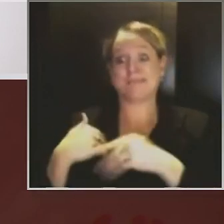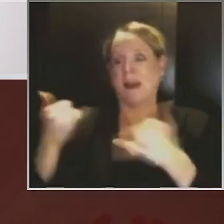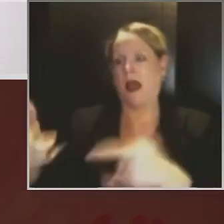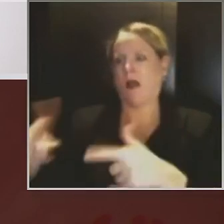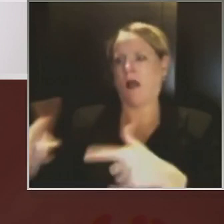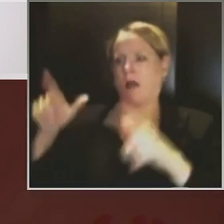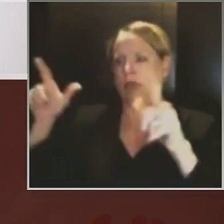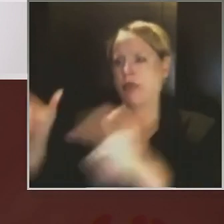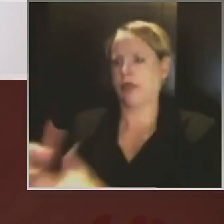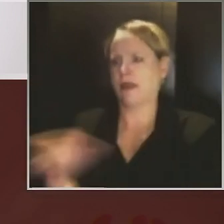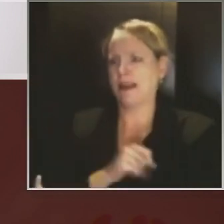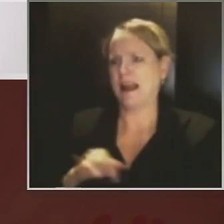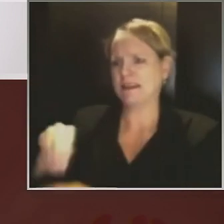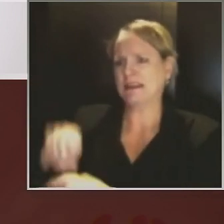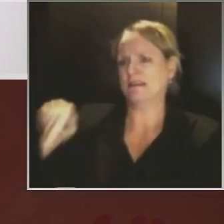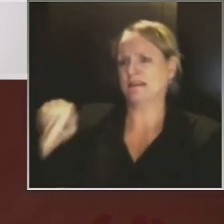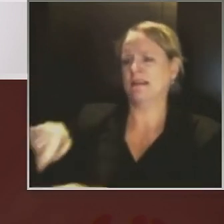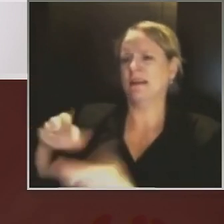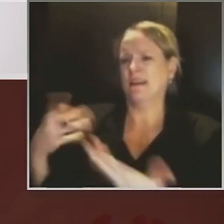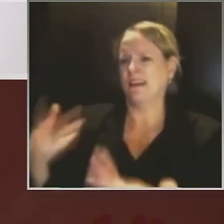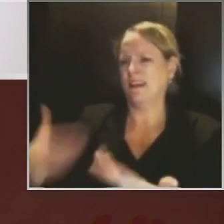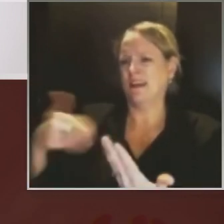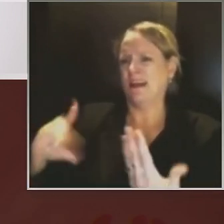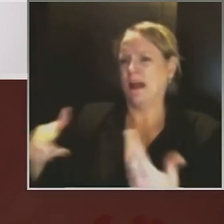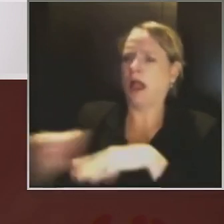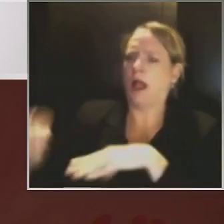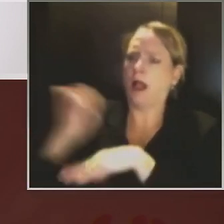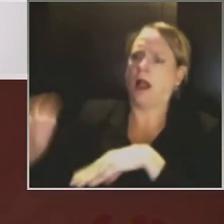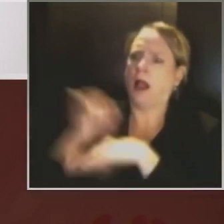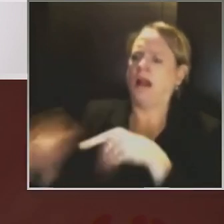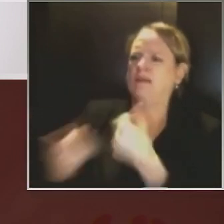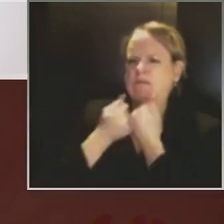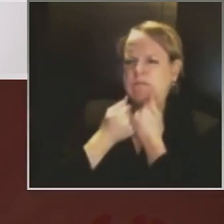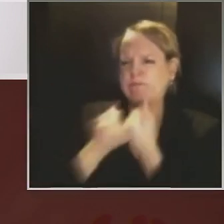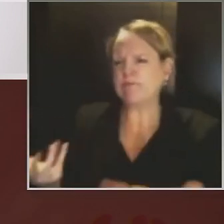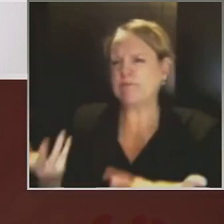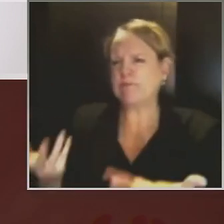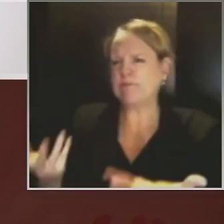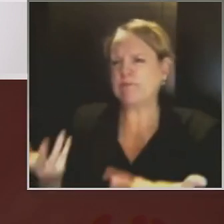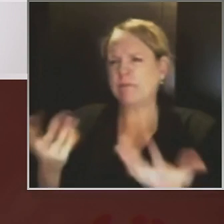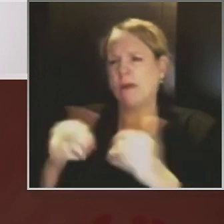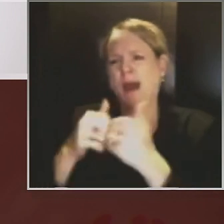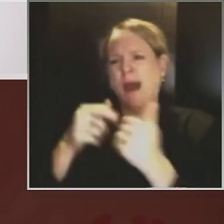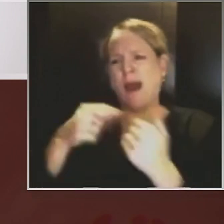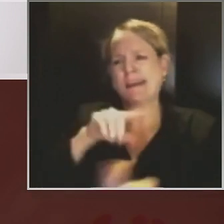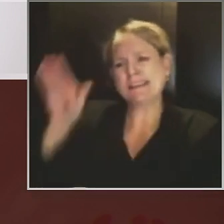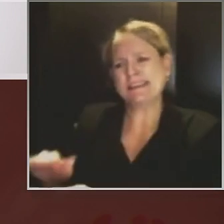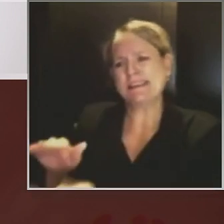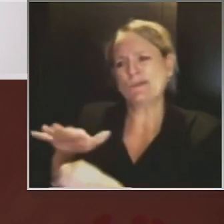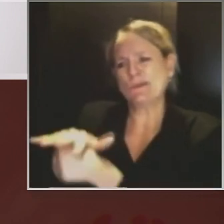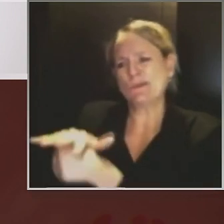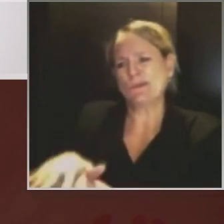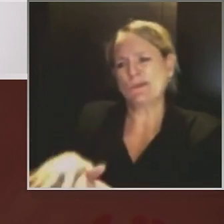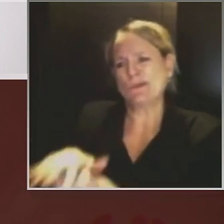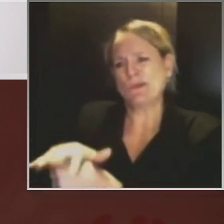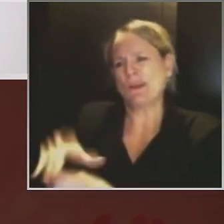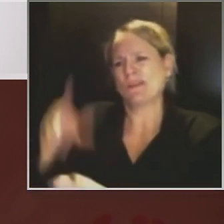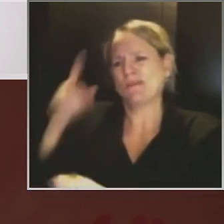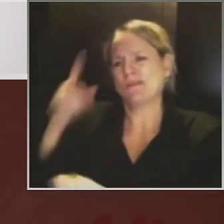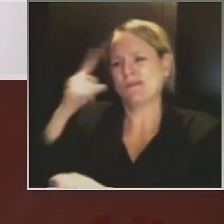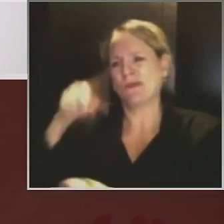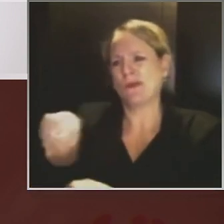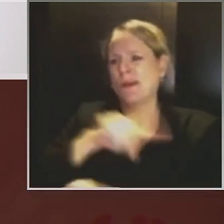Well, I would say this issue of fatigue is prevalent throughout the healthcare system. One of the things that I